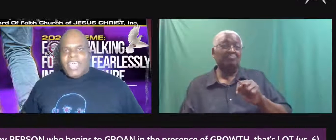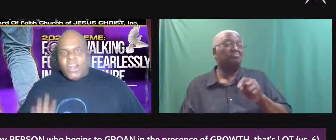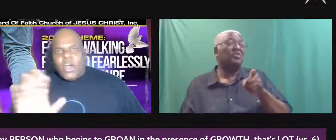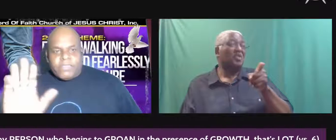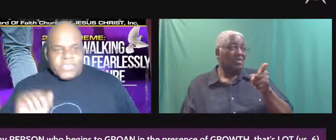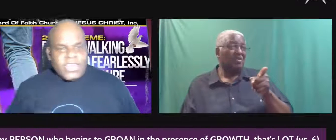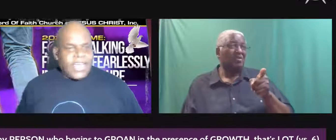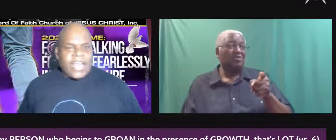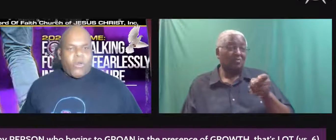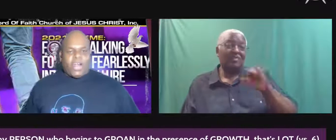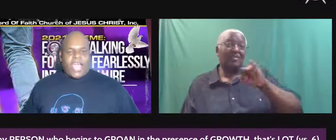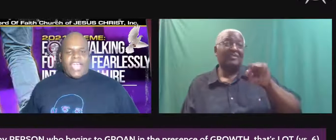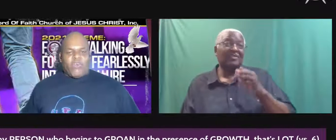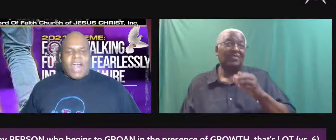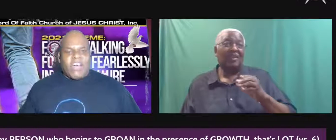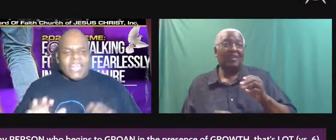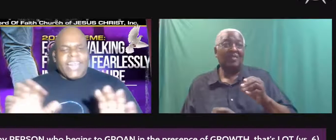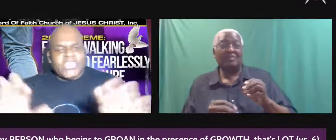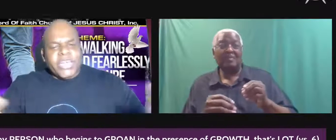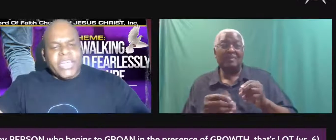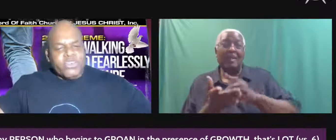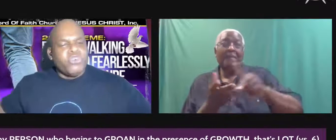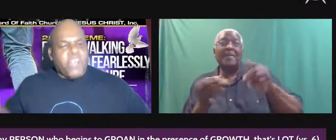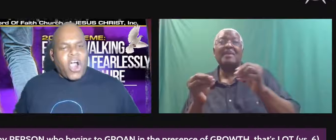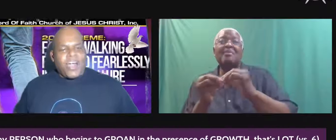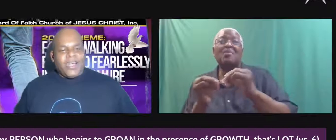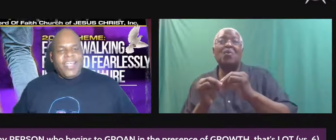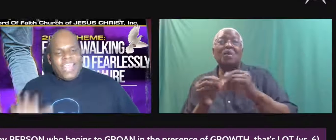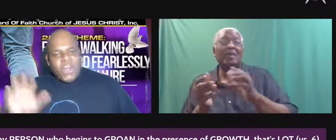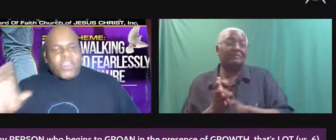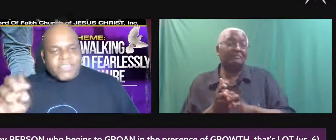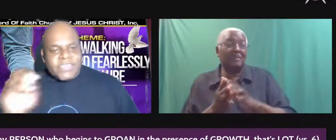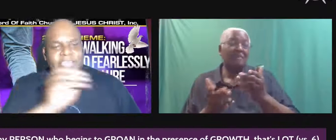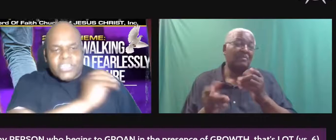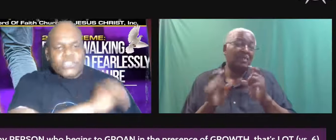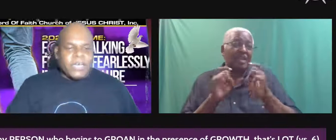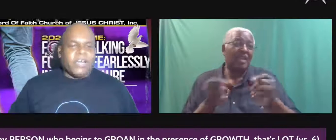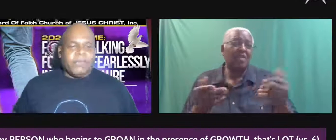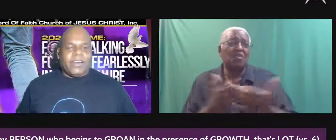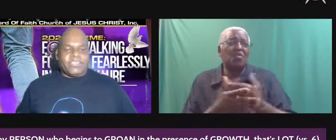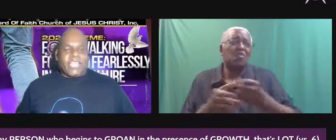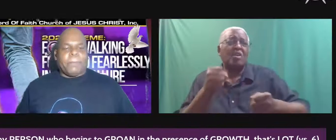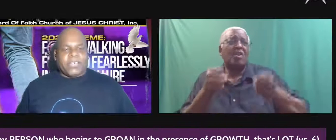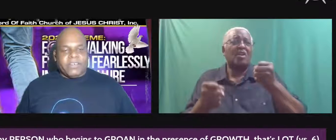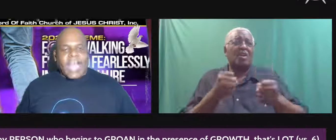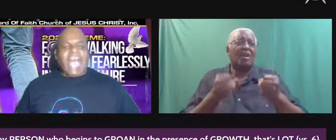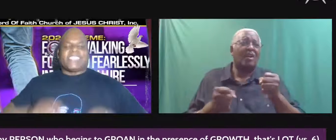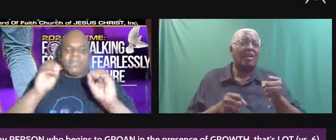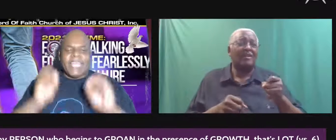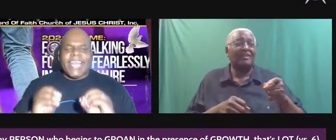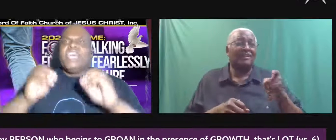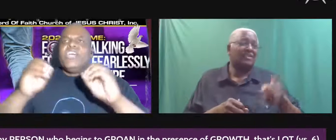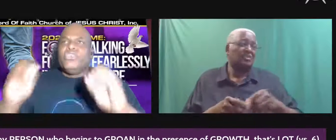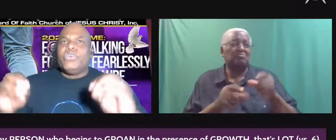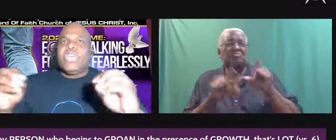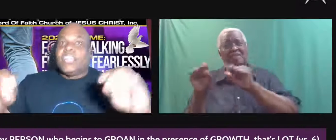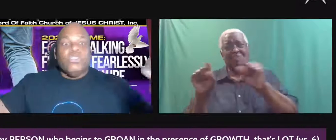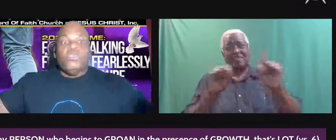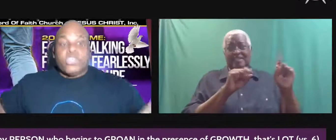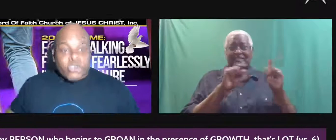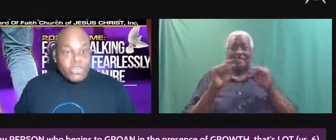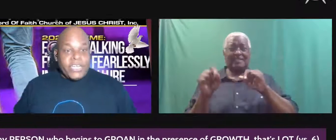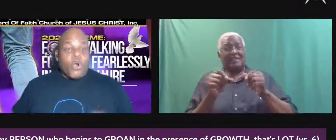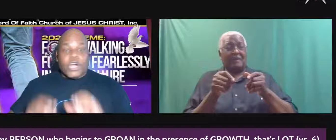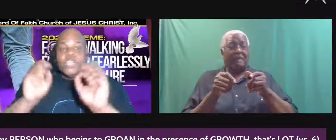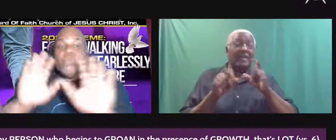promotion and all of a sudden they don't want to hang around. Let you get a new car and all of a sudden you become their topic of gossip. Let you get